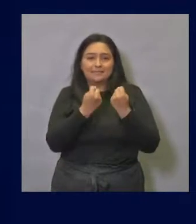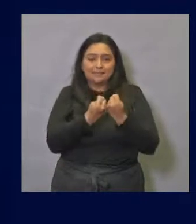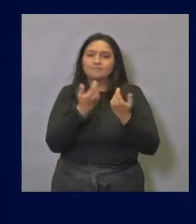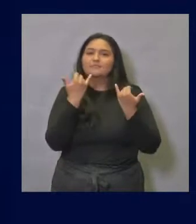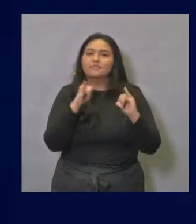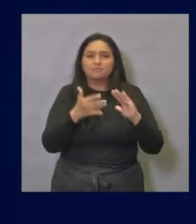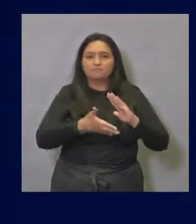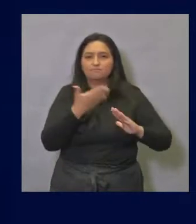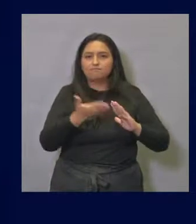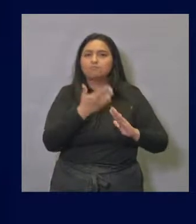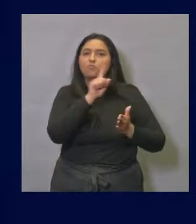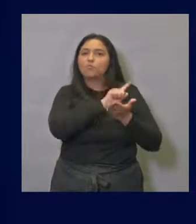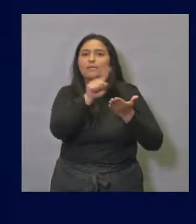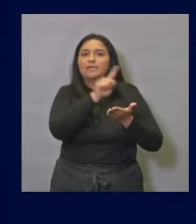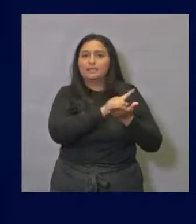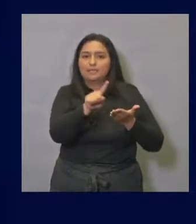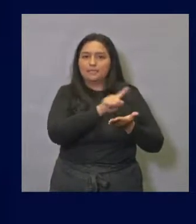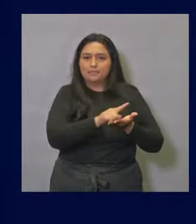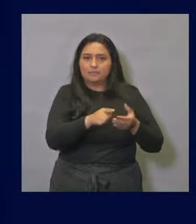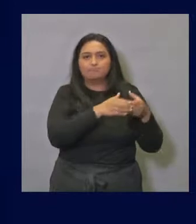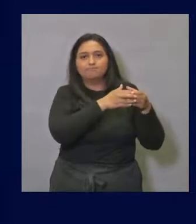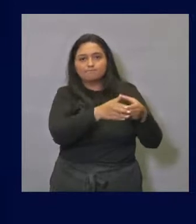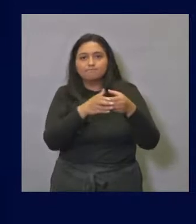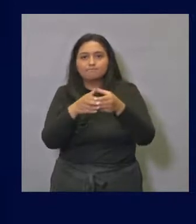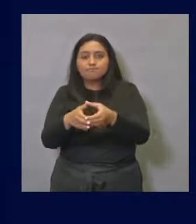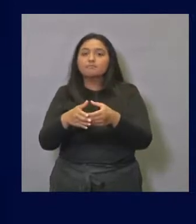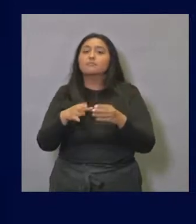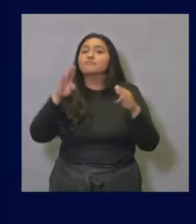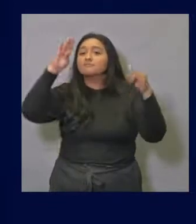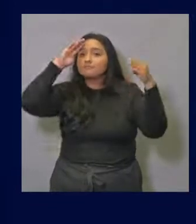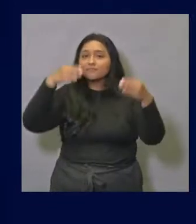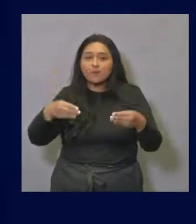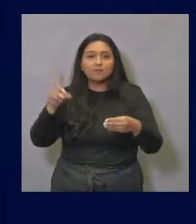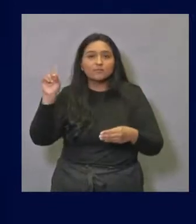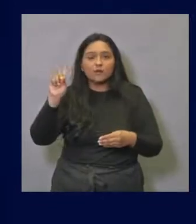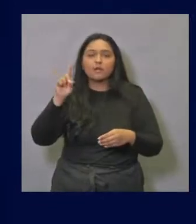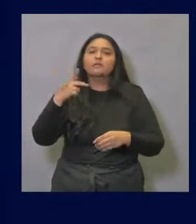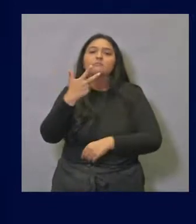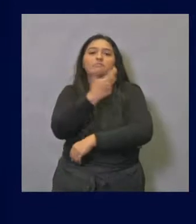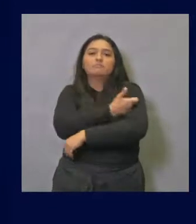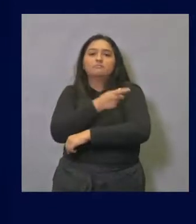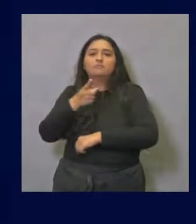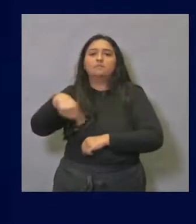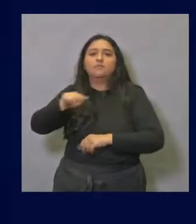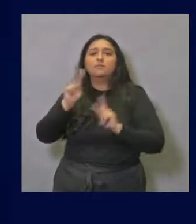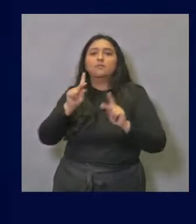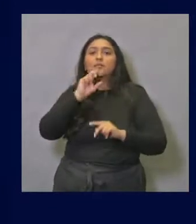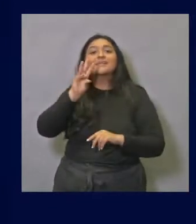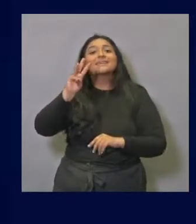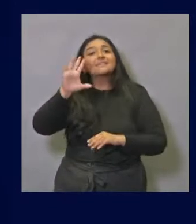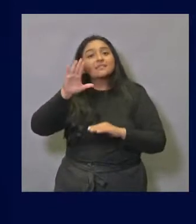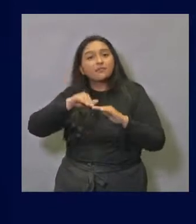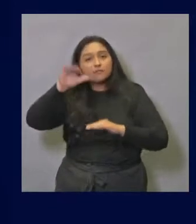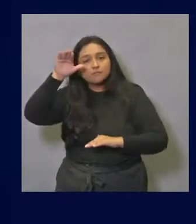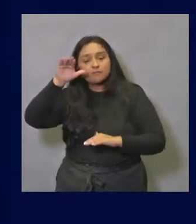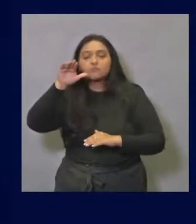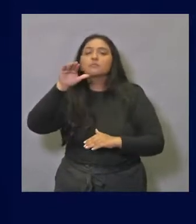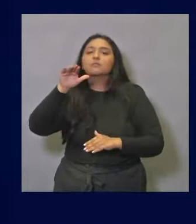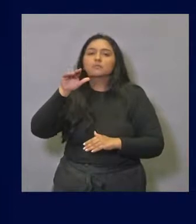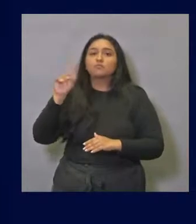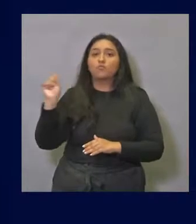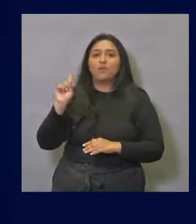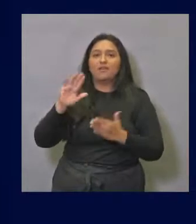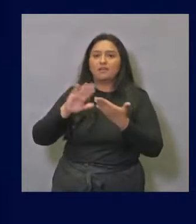week, and they continued with their priority of vaccinating residents 65 and older, including residents in hard-hit